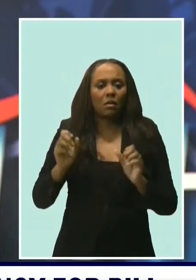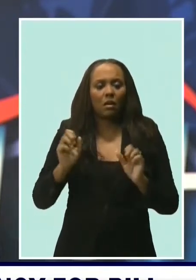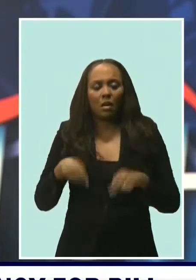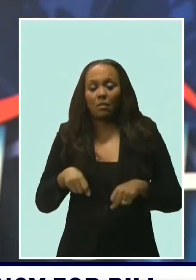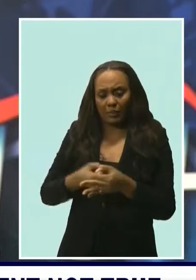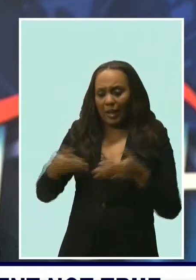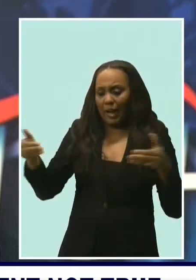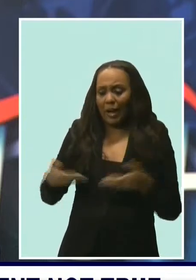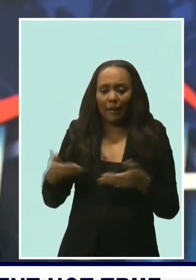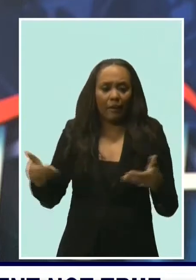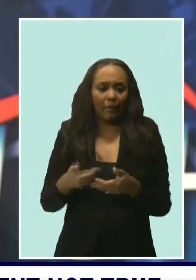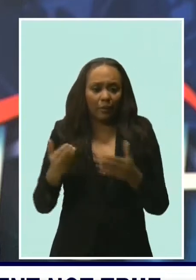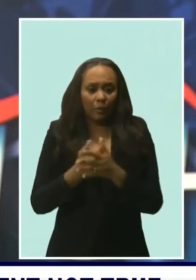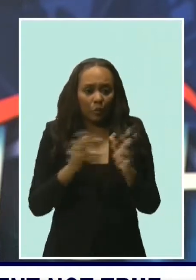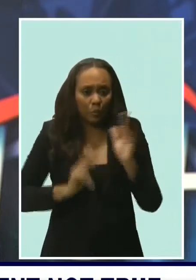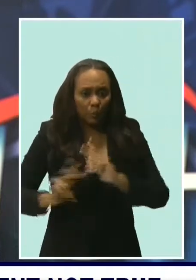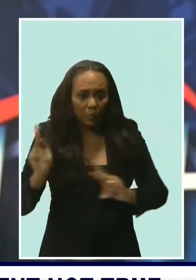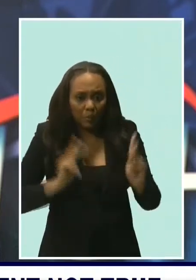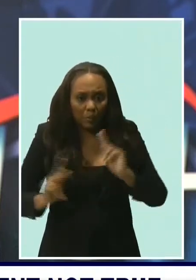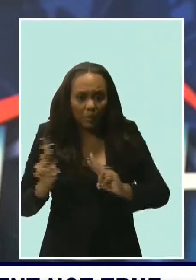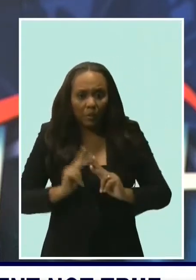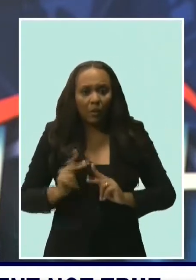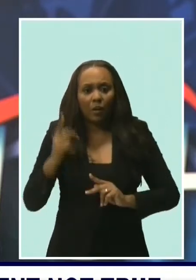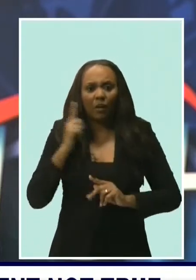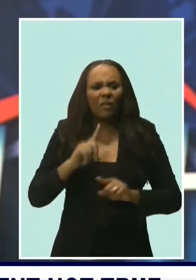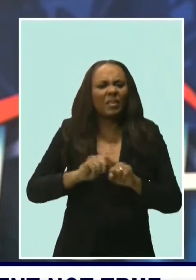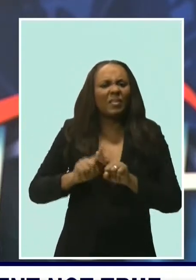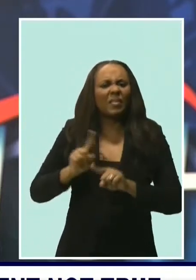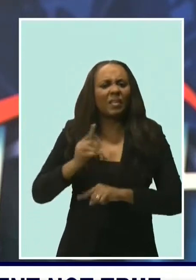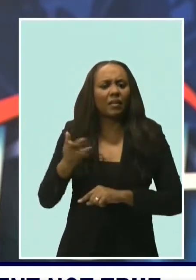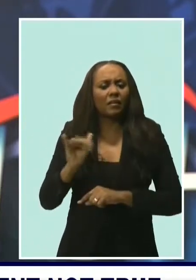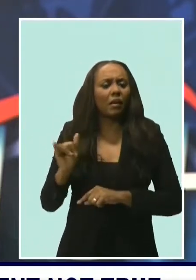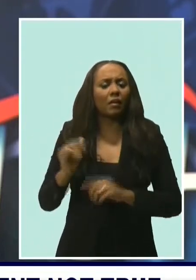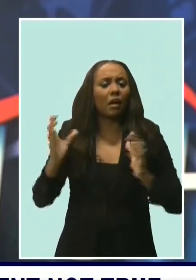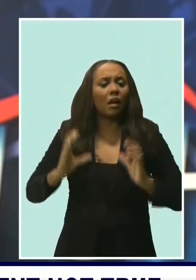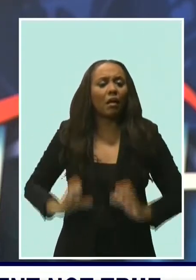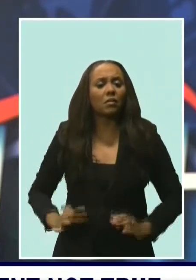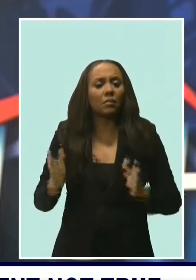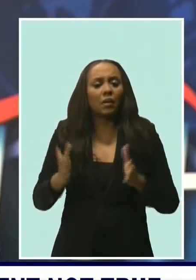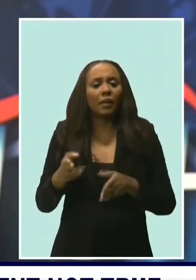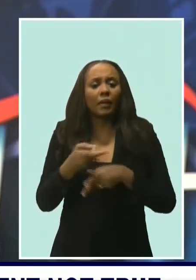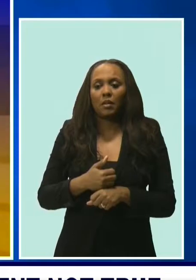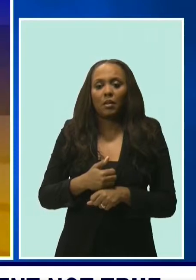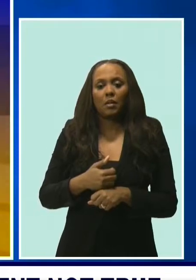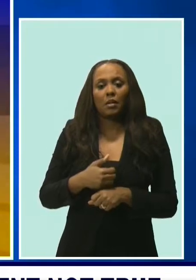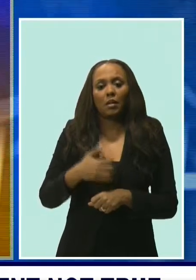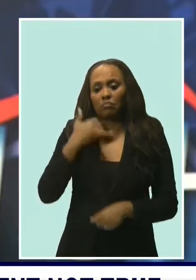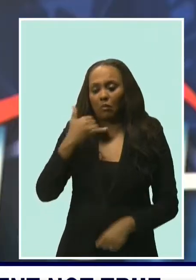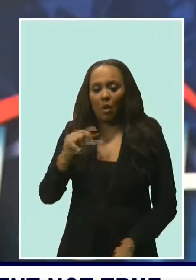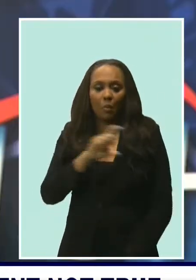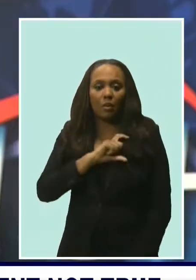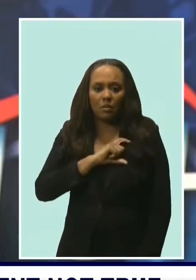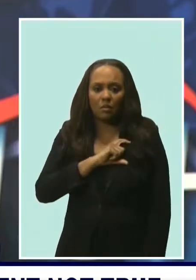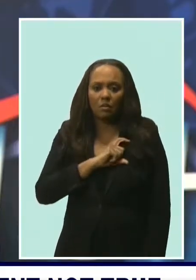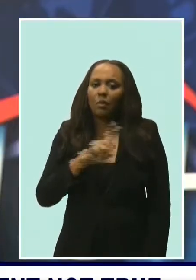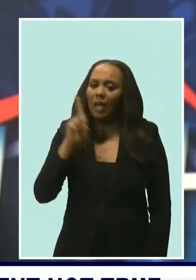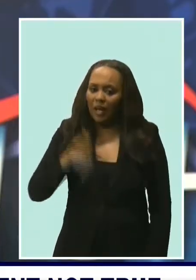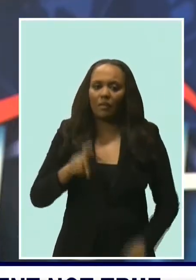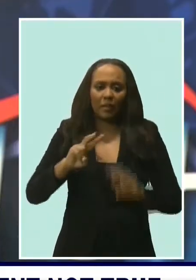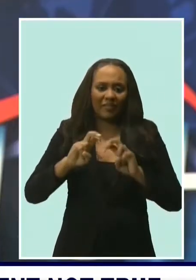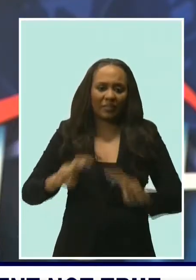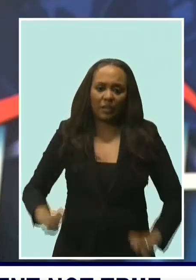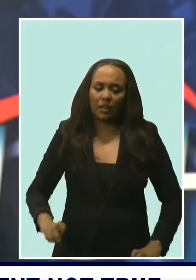week, we would be in a position to approve visas, hopefully from as early as this weekend, so that persons can start their trek from the